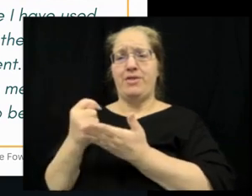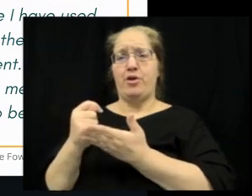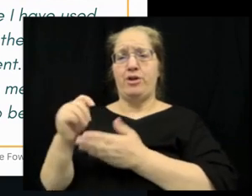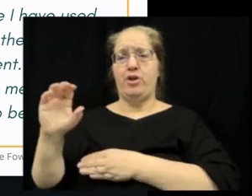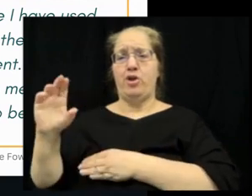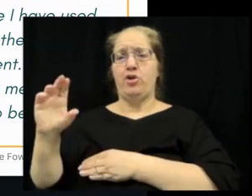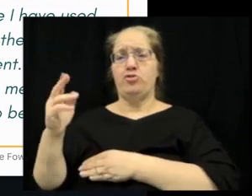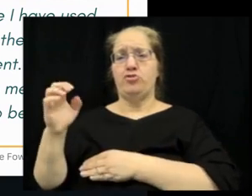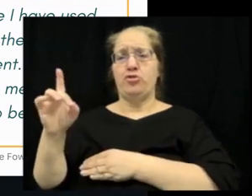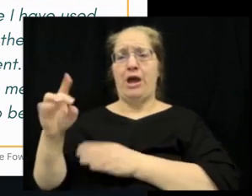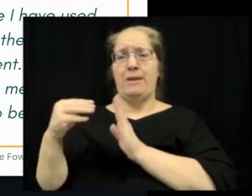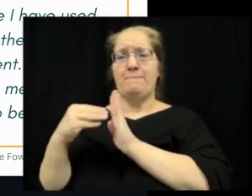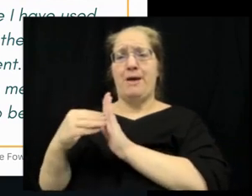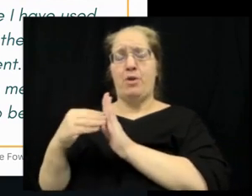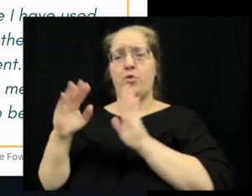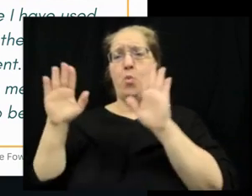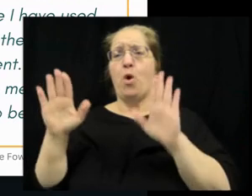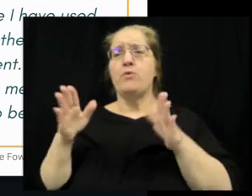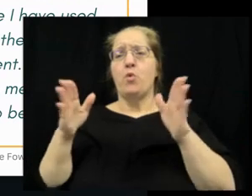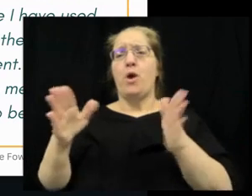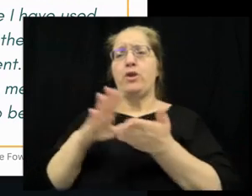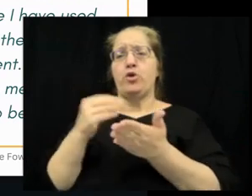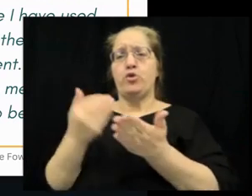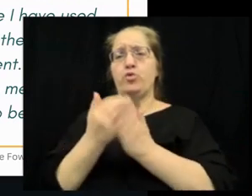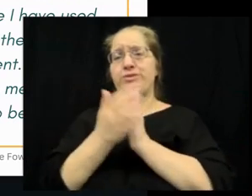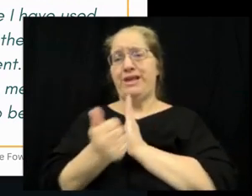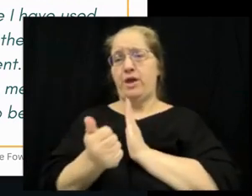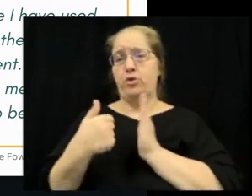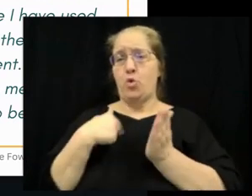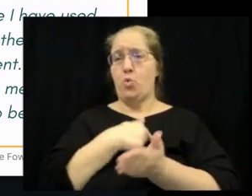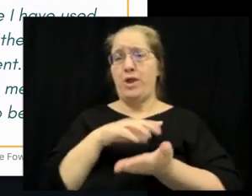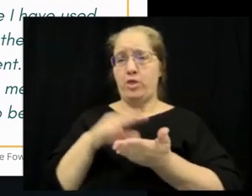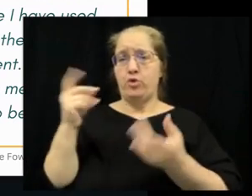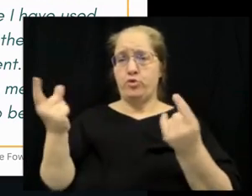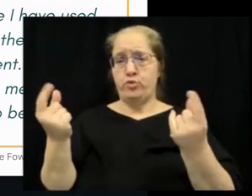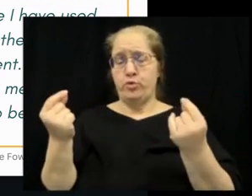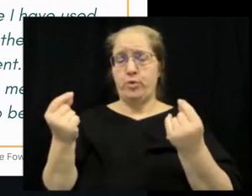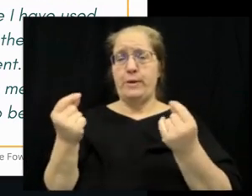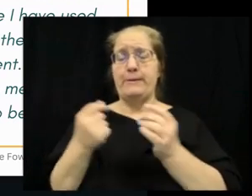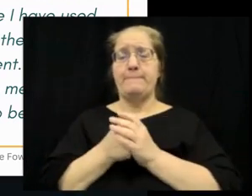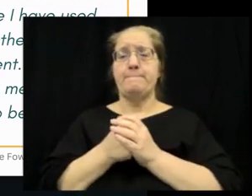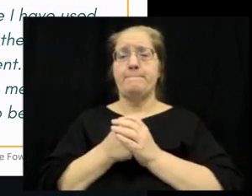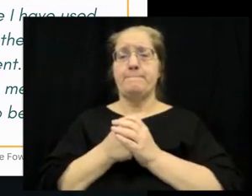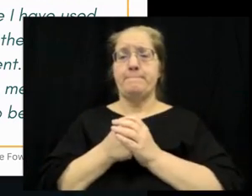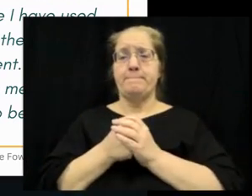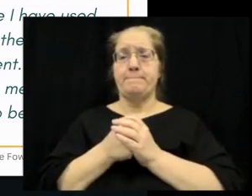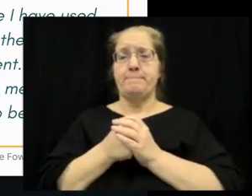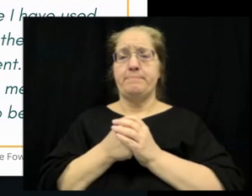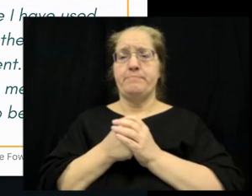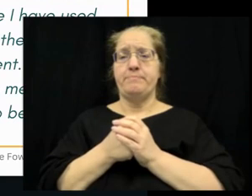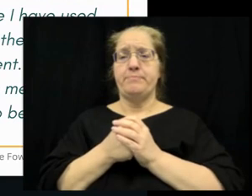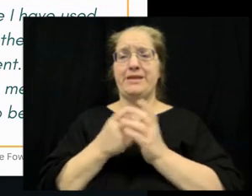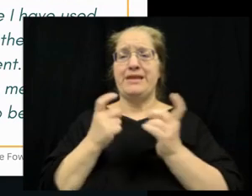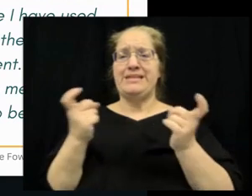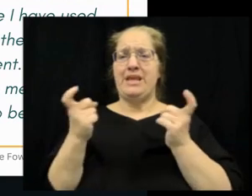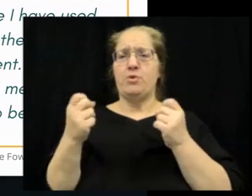to learn new skills. And what we learned how to do as a family is to move through those really strong